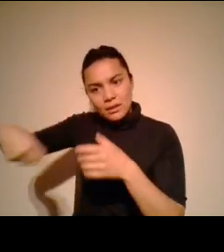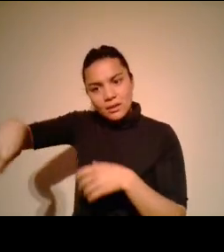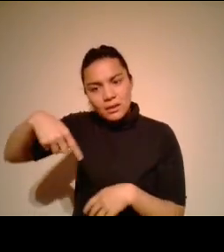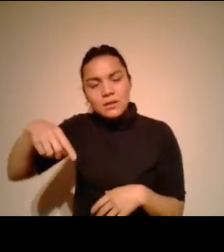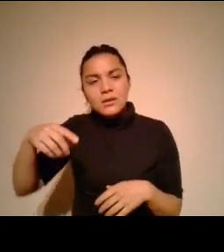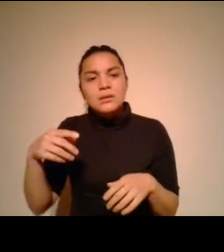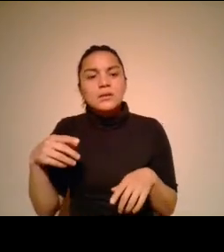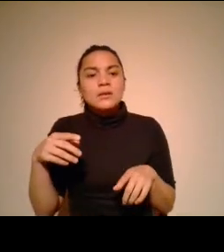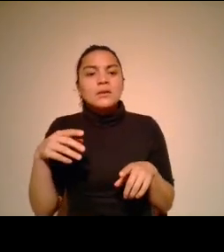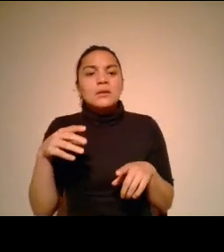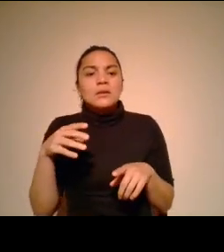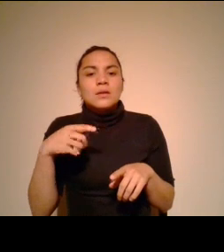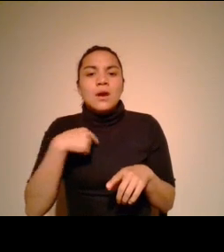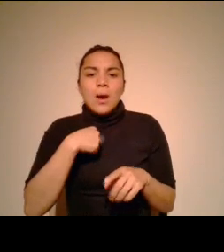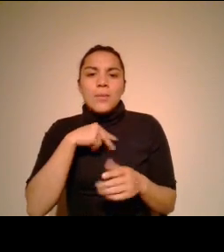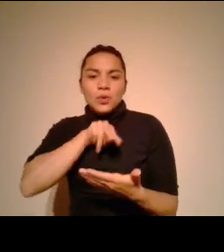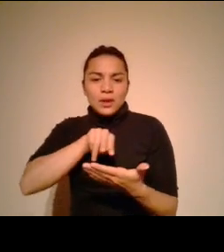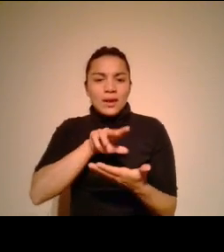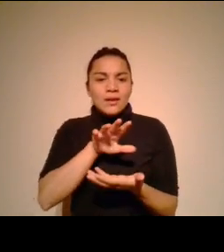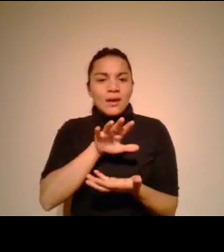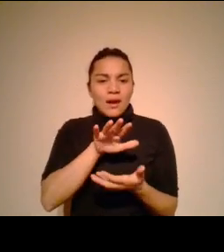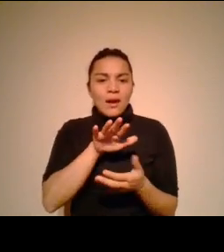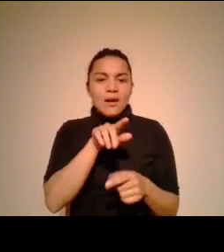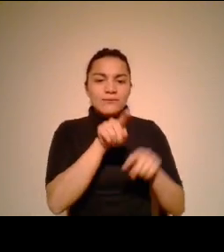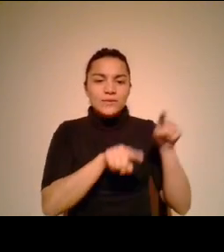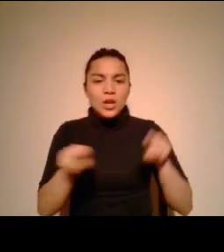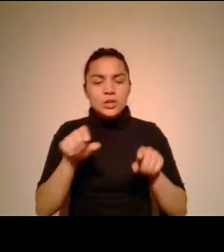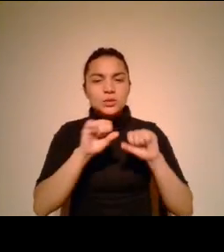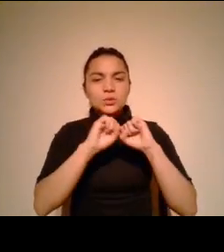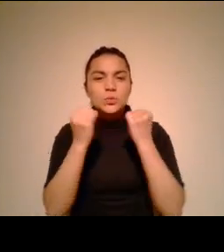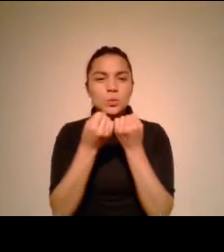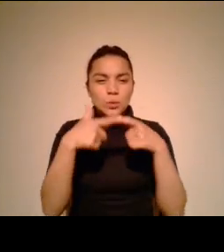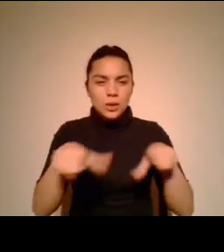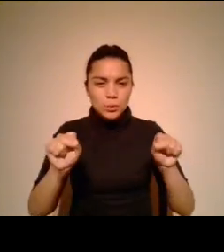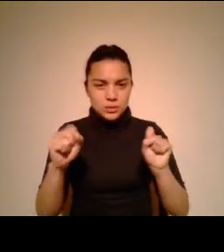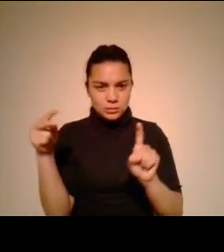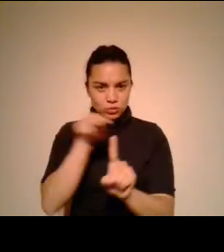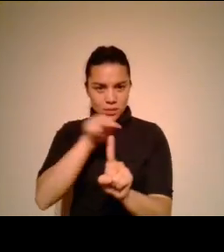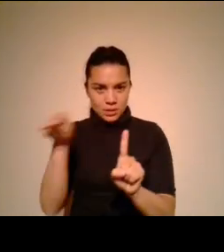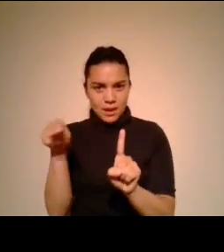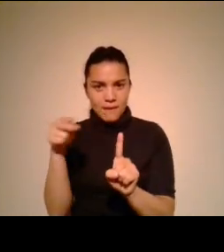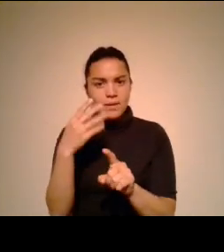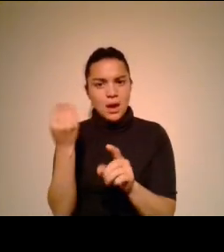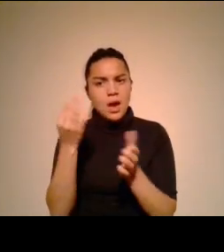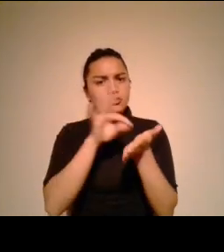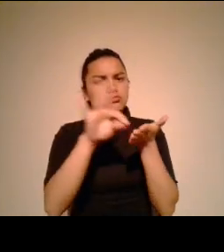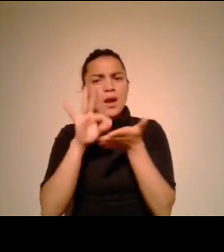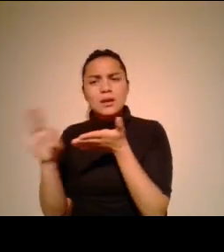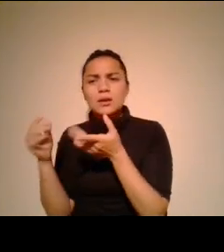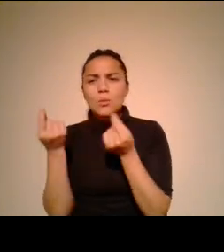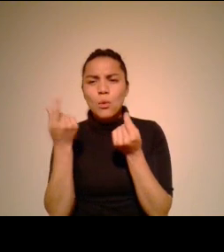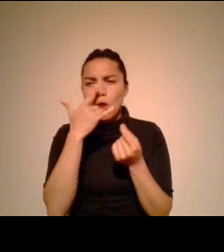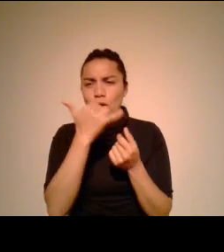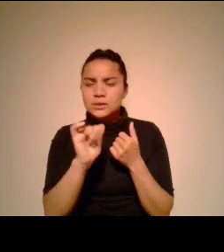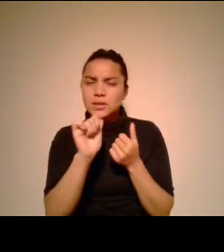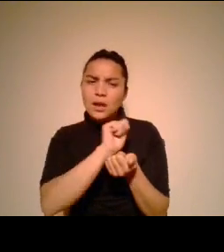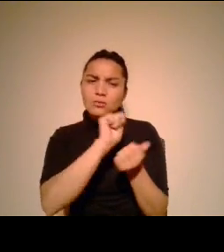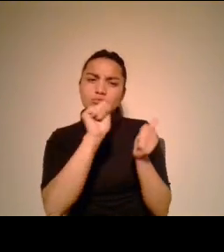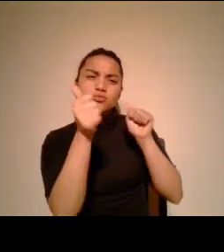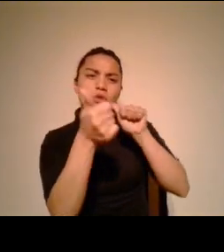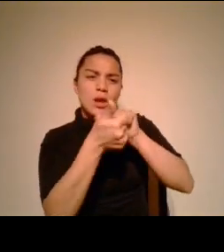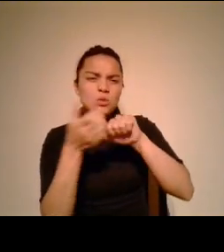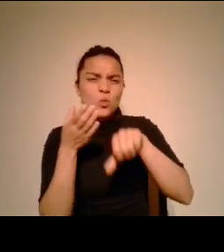from a variationist sociolinguistics perspective, and tracking what looks like basically a change over time where more and more people